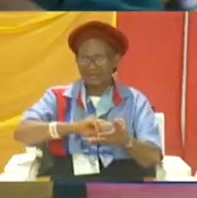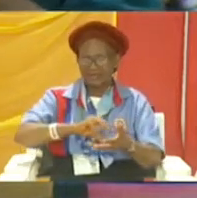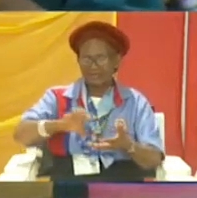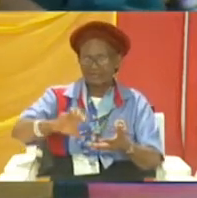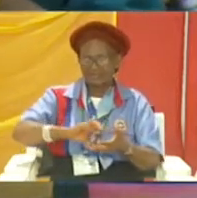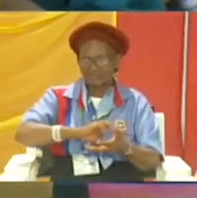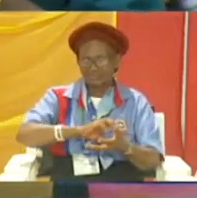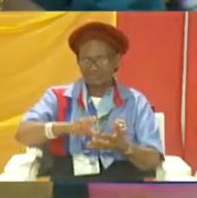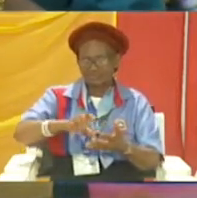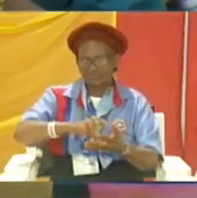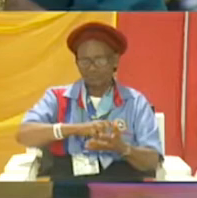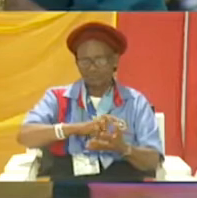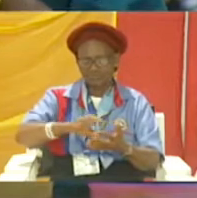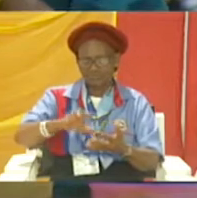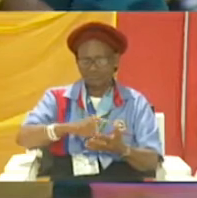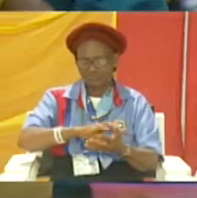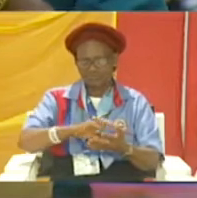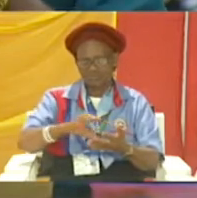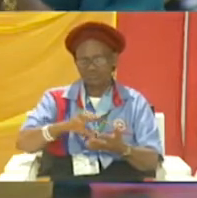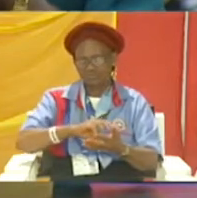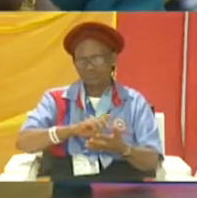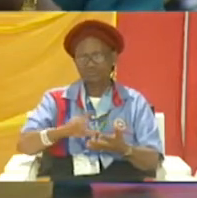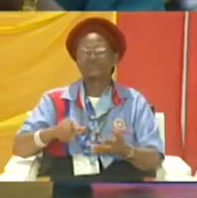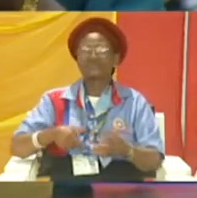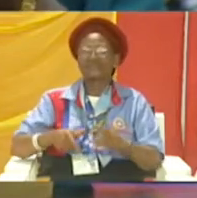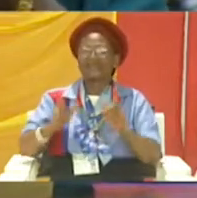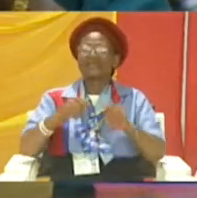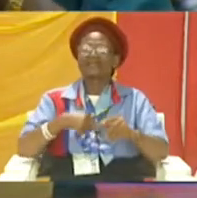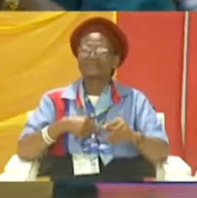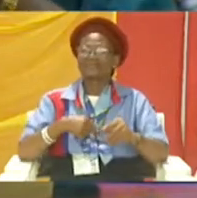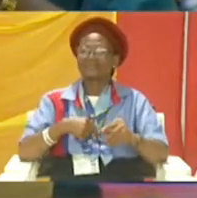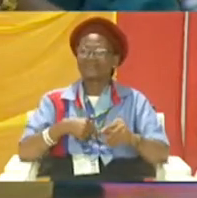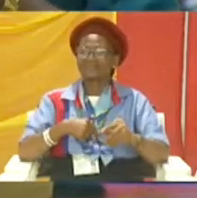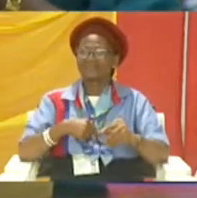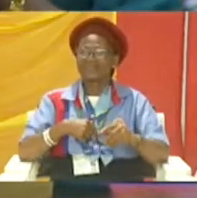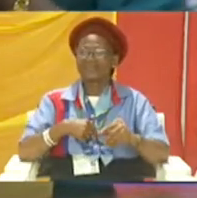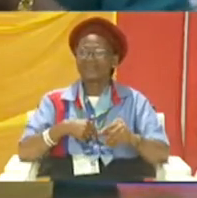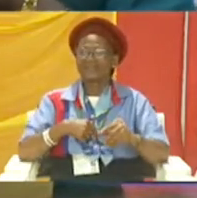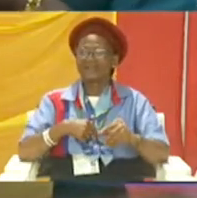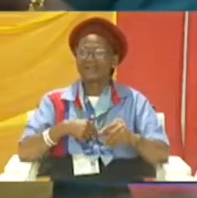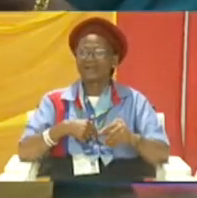minstrel. Let me woo back the Holy